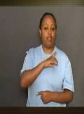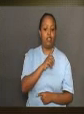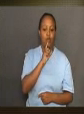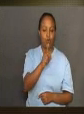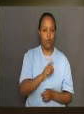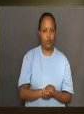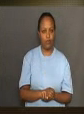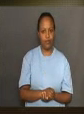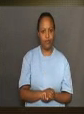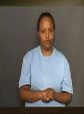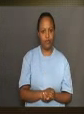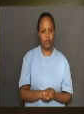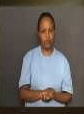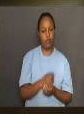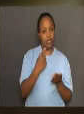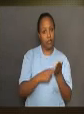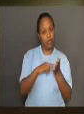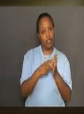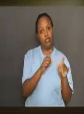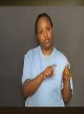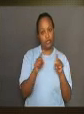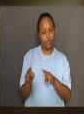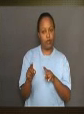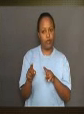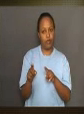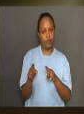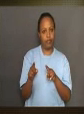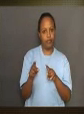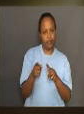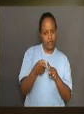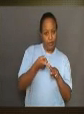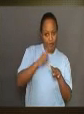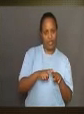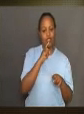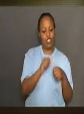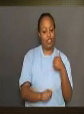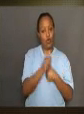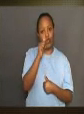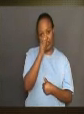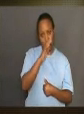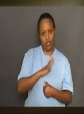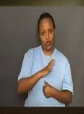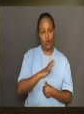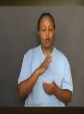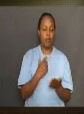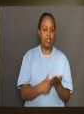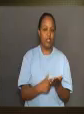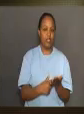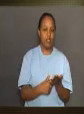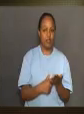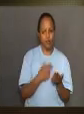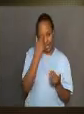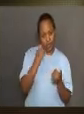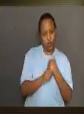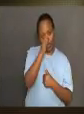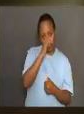restitution. Its goal is to repair the hurt inflicted upon the victim